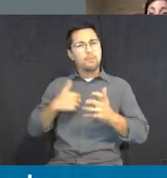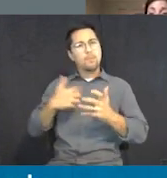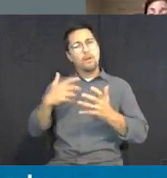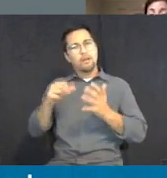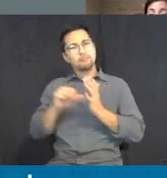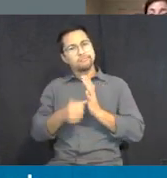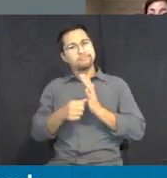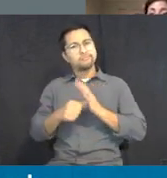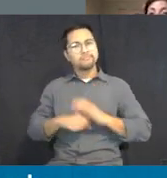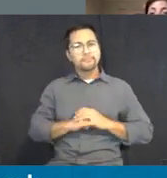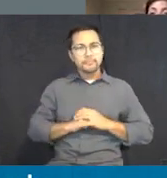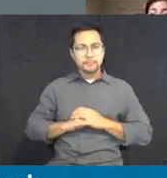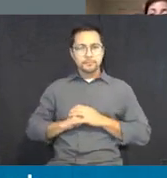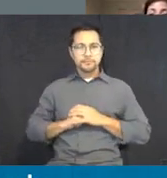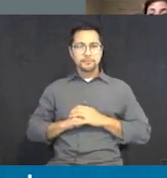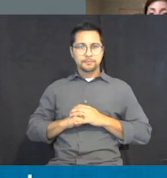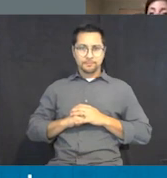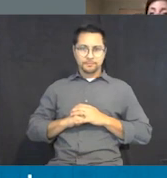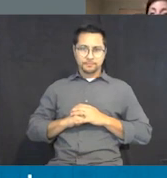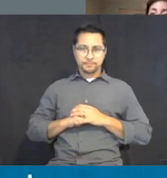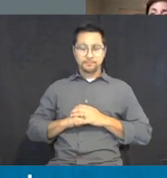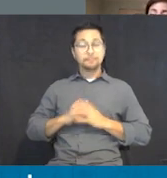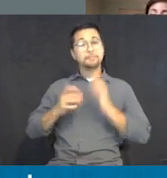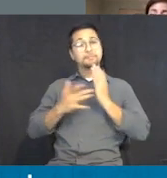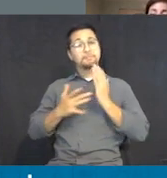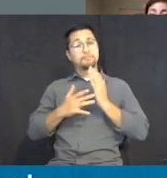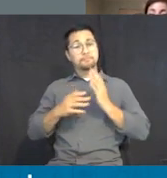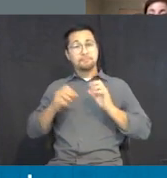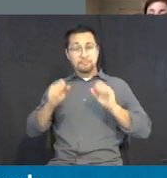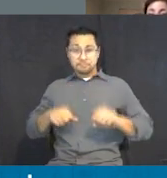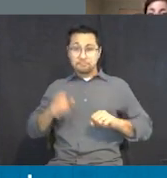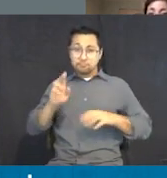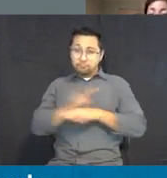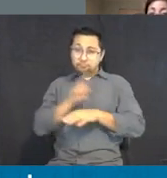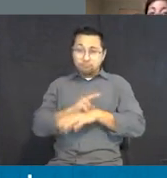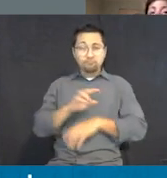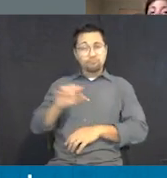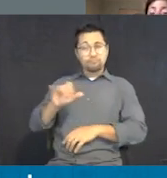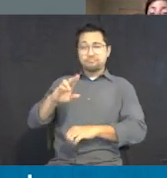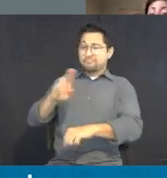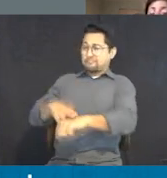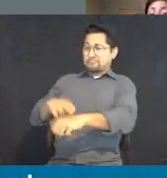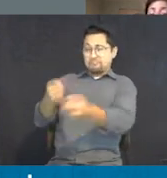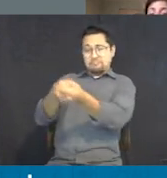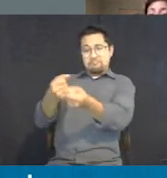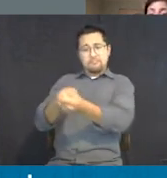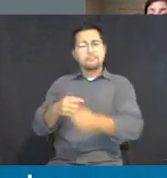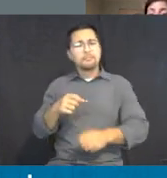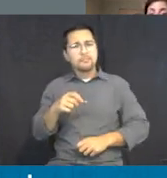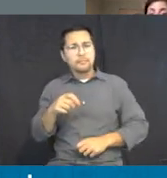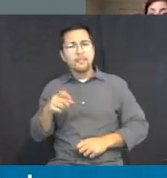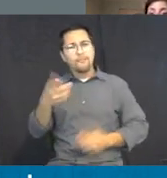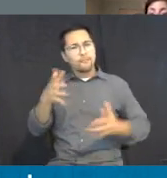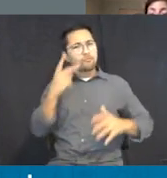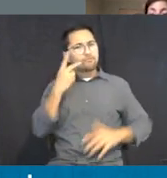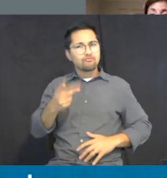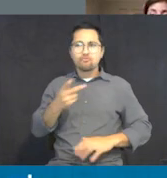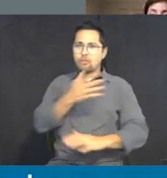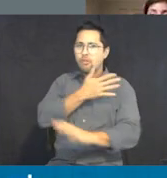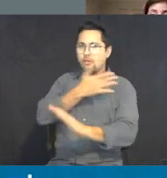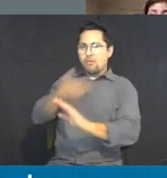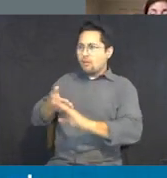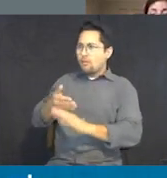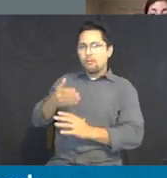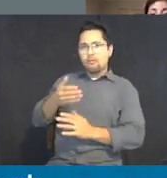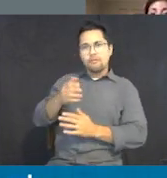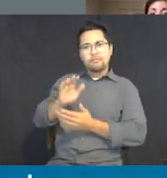their environment changes, they move to a new location, their technology can move with them. With the client portal and being able to change